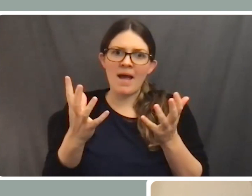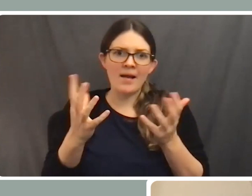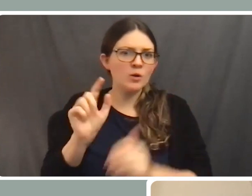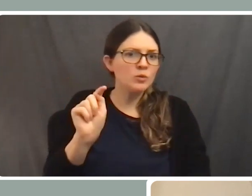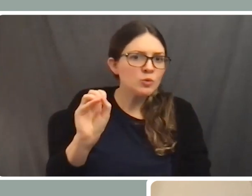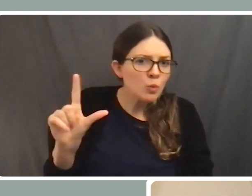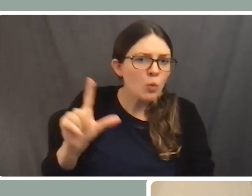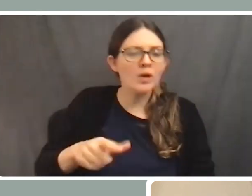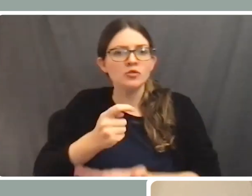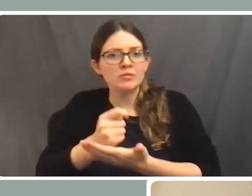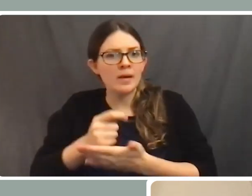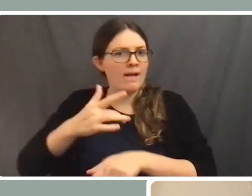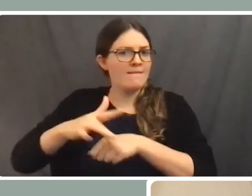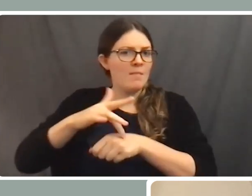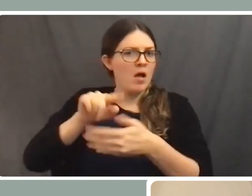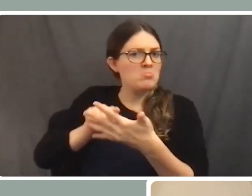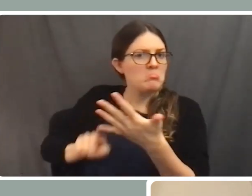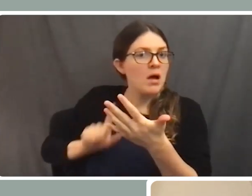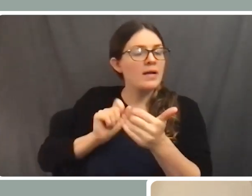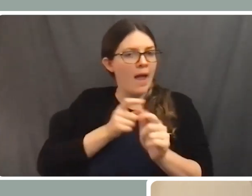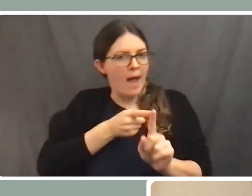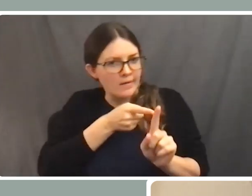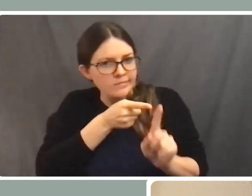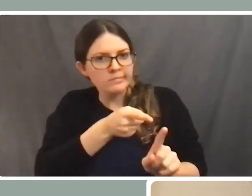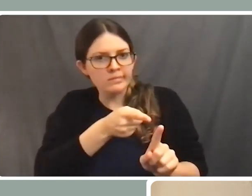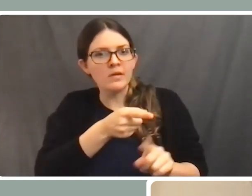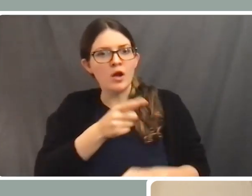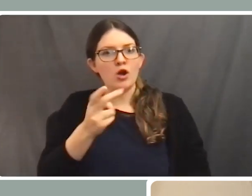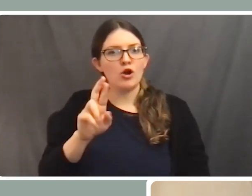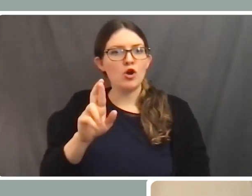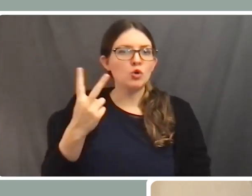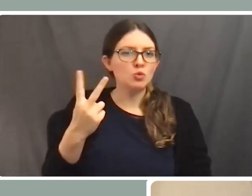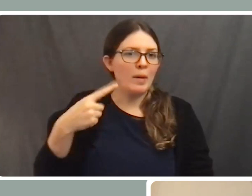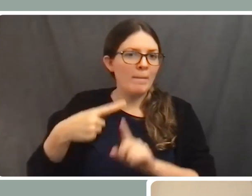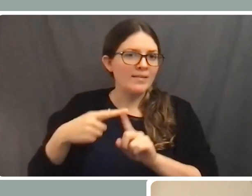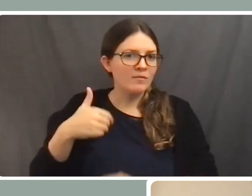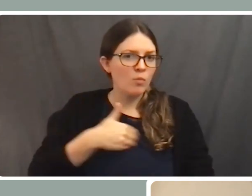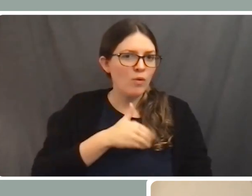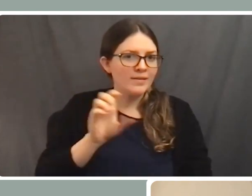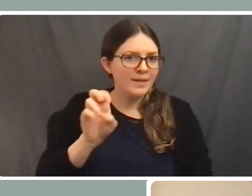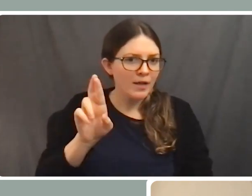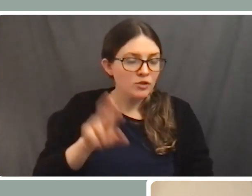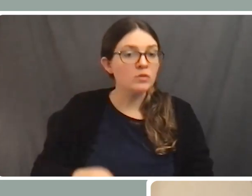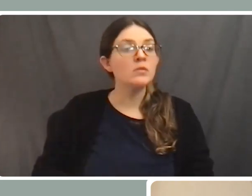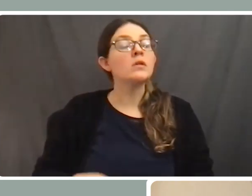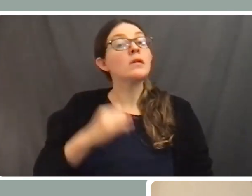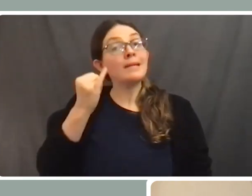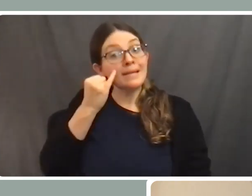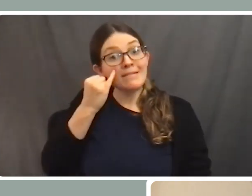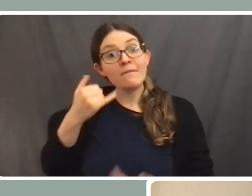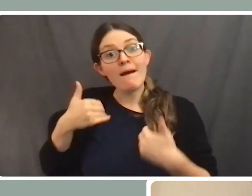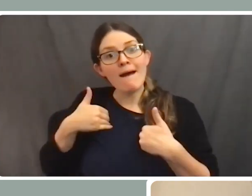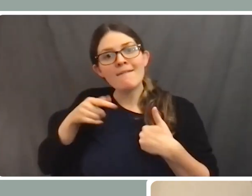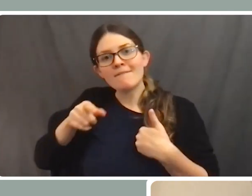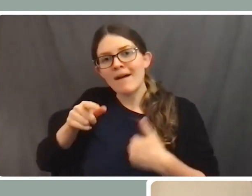tools and treatments in our arsenal to effectively target HER2 positive breast cancer. And if you also have the estrogen driven component of those